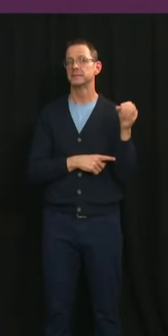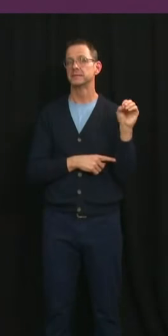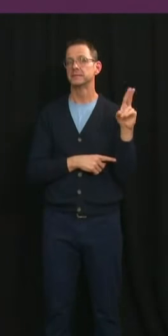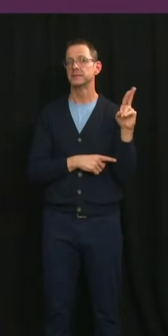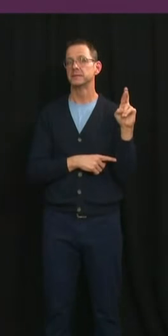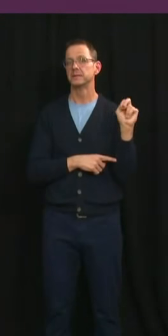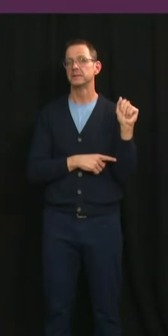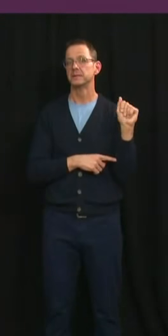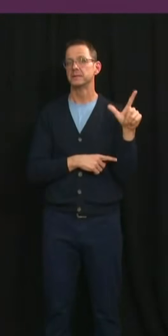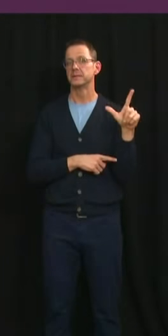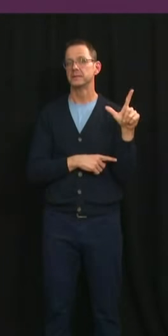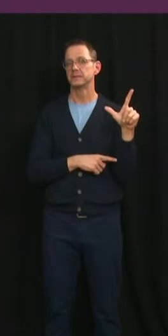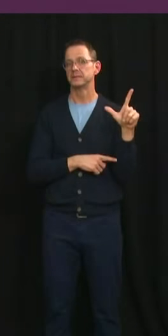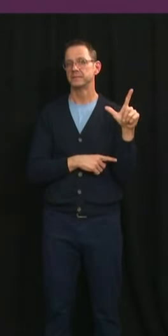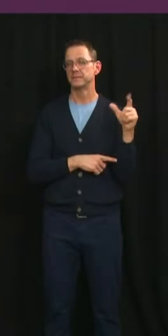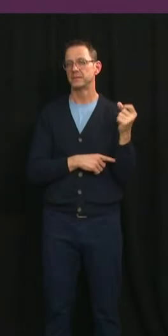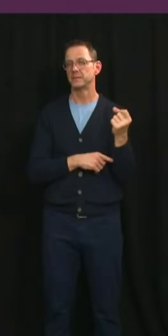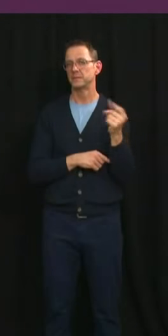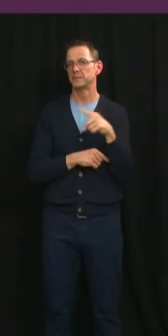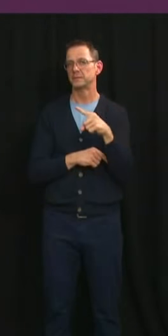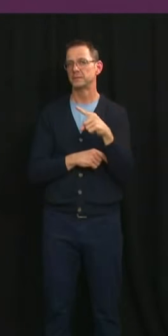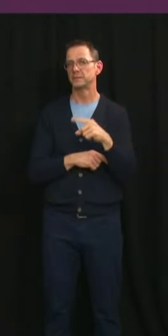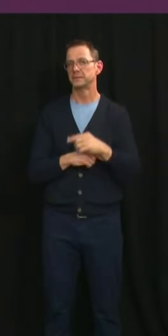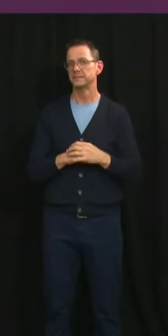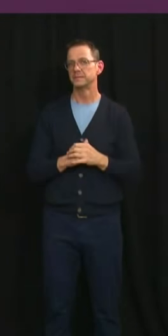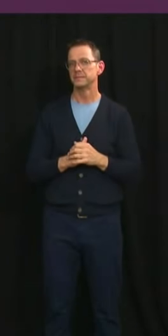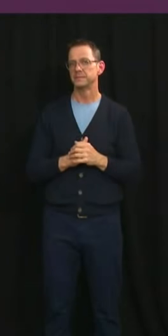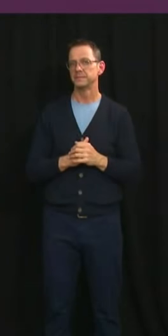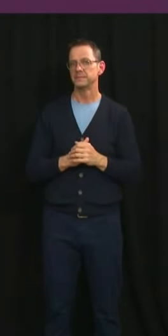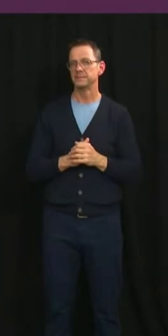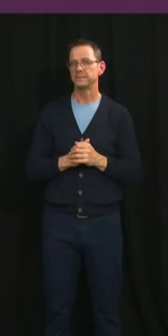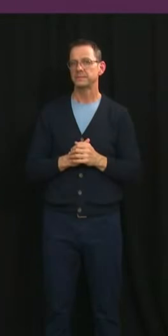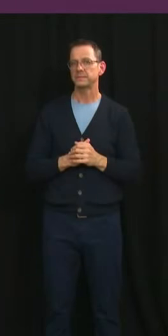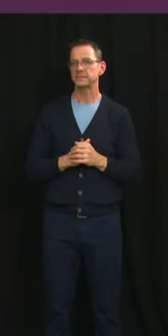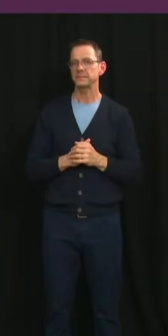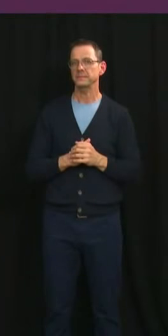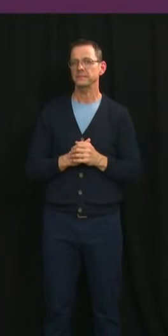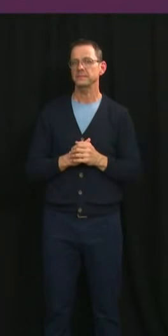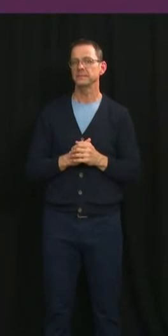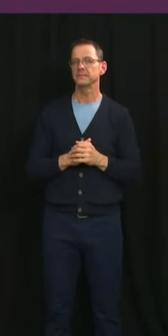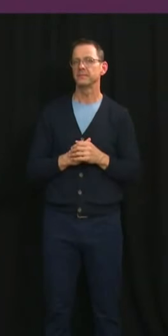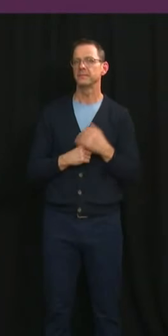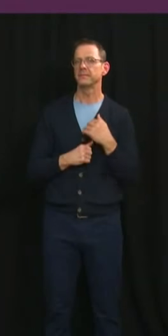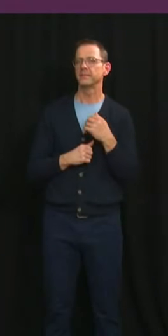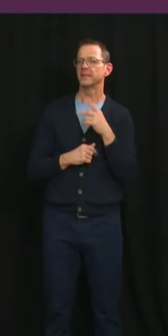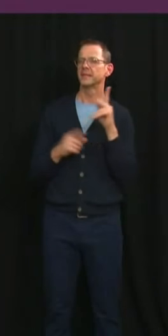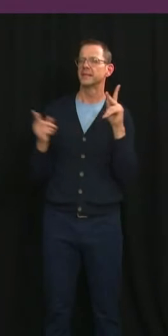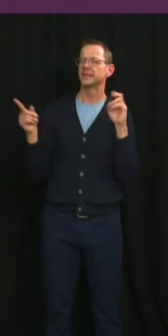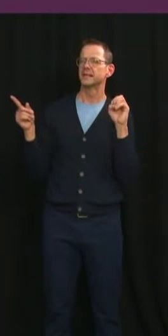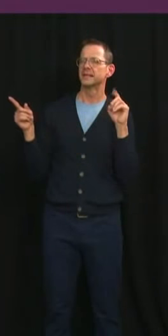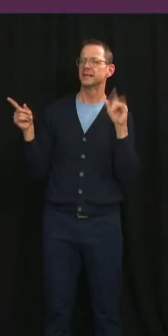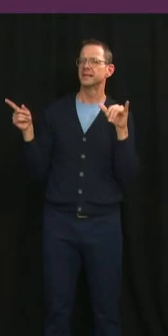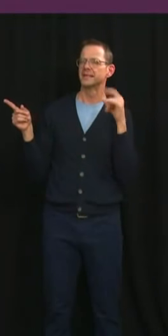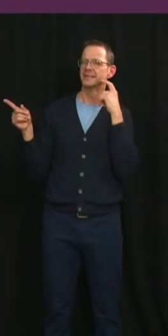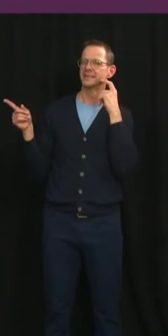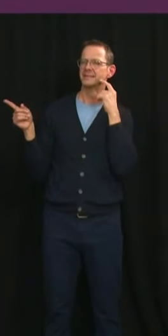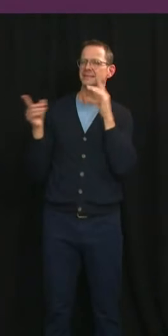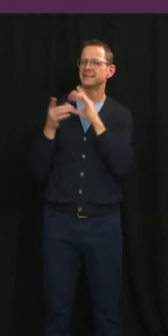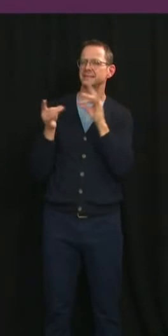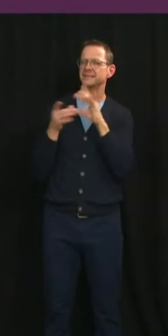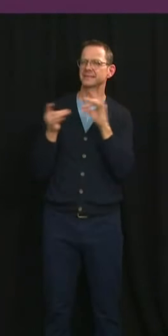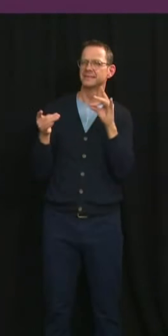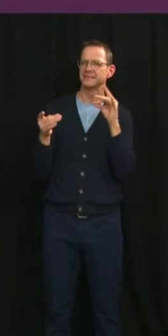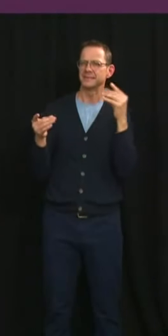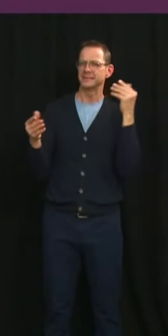Hi, thanks for taking my call. Premier Kenney, you mentioned a little bit about the end game with vaccination. I wonder if you could expand on that. We saw in Texas